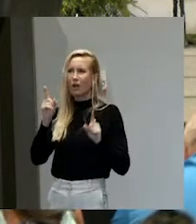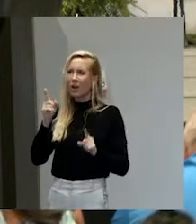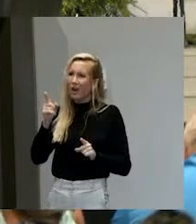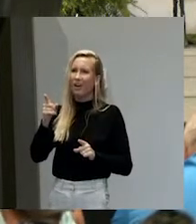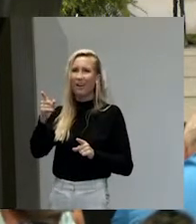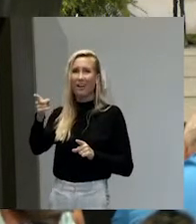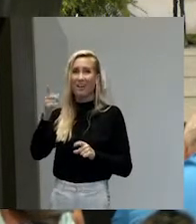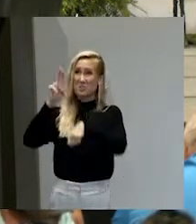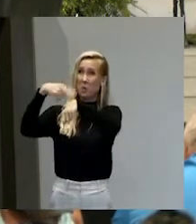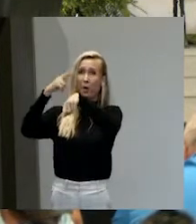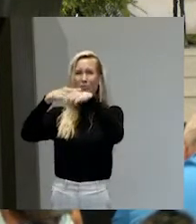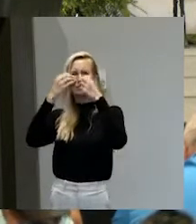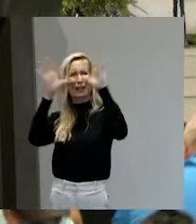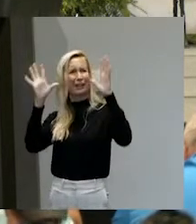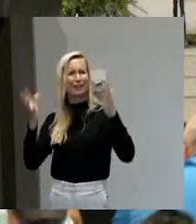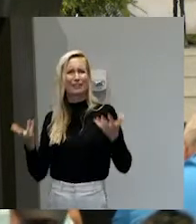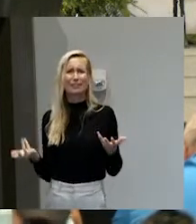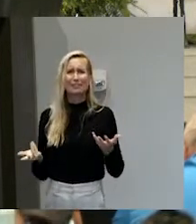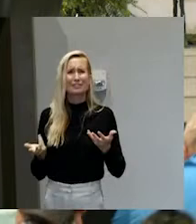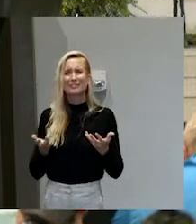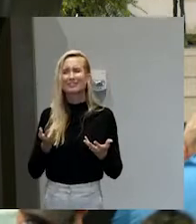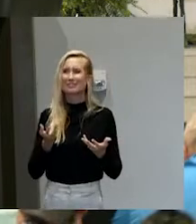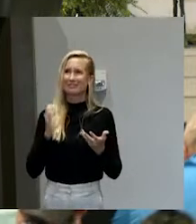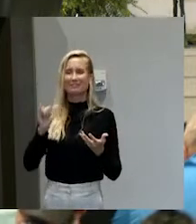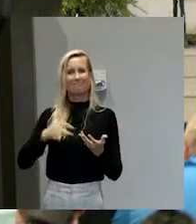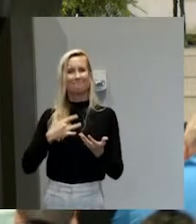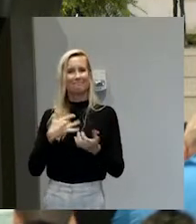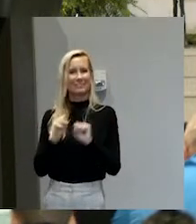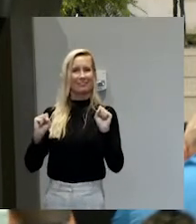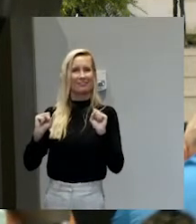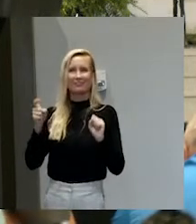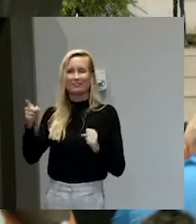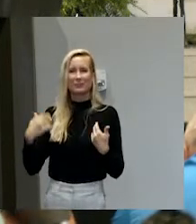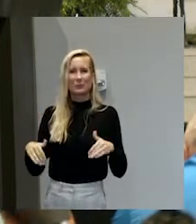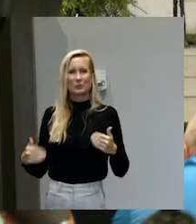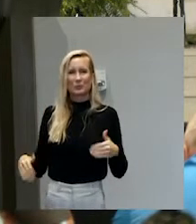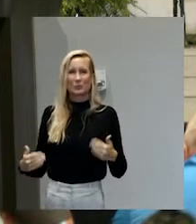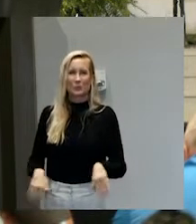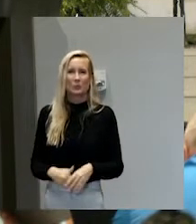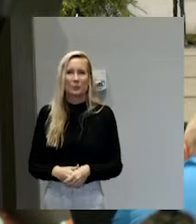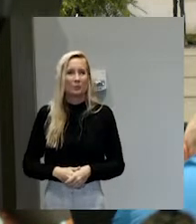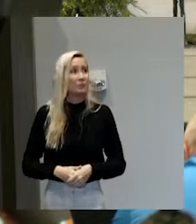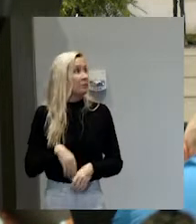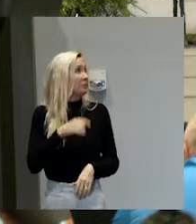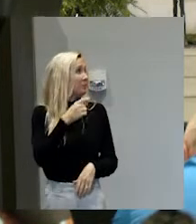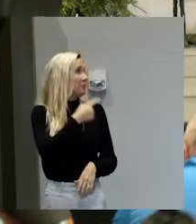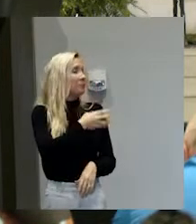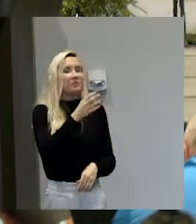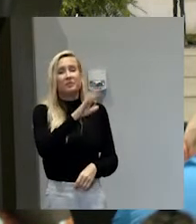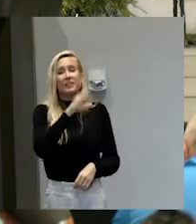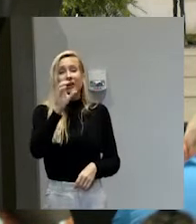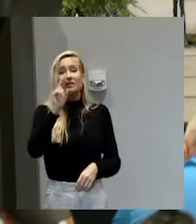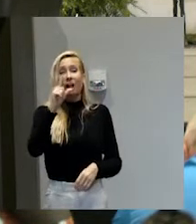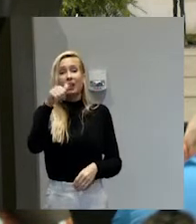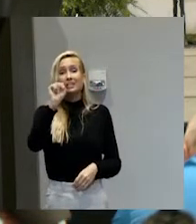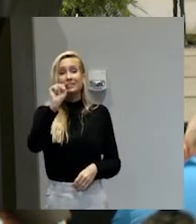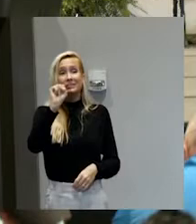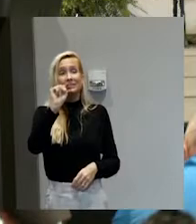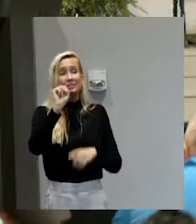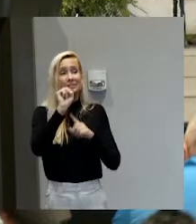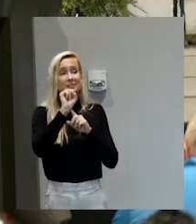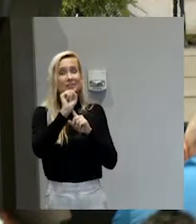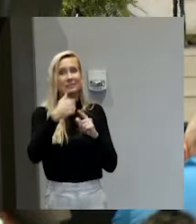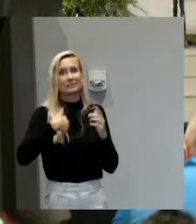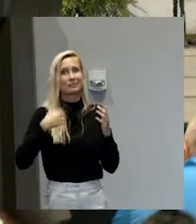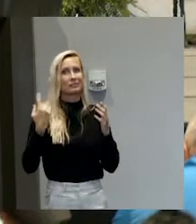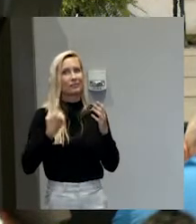people who already have that, so. I compare Douglas to the Terminator. He just, no matter how many times